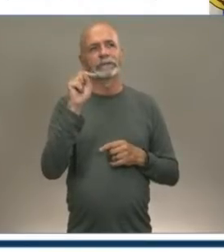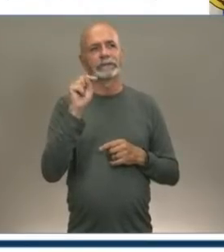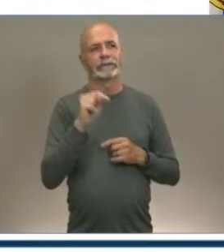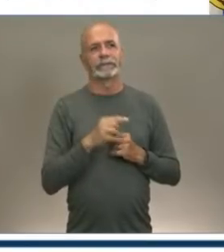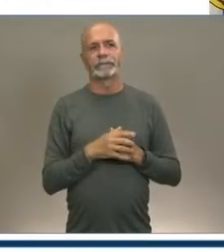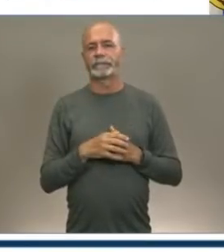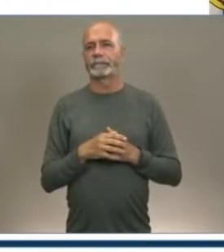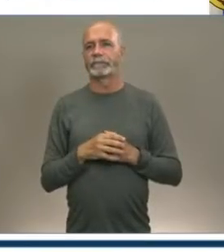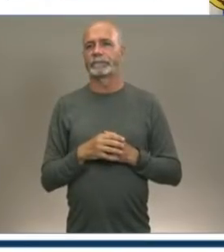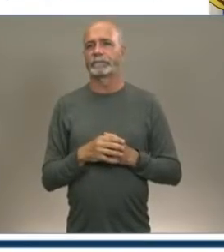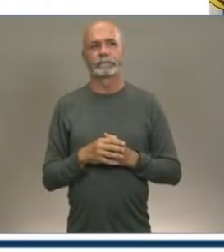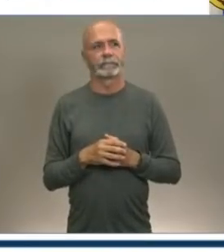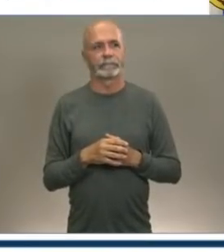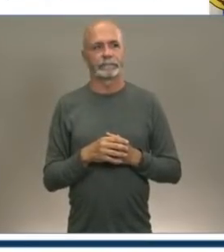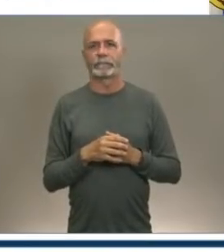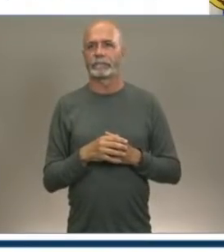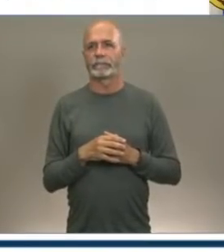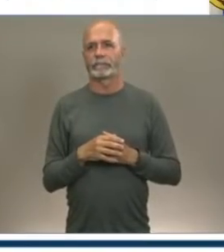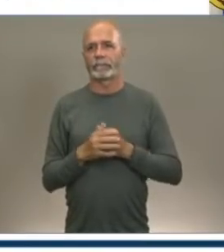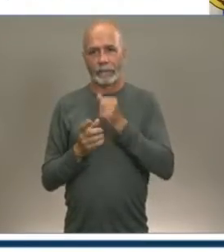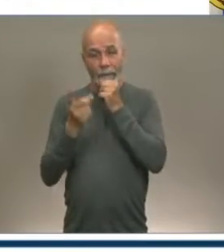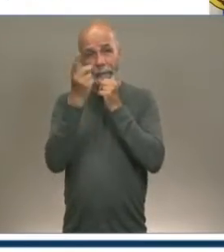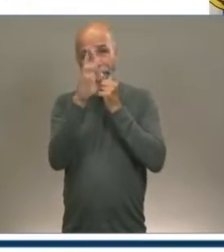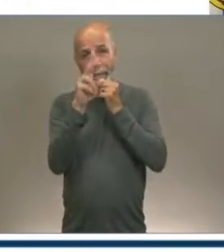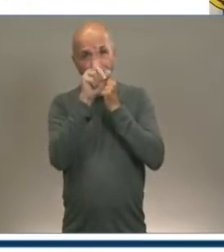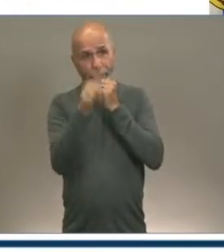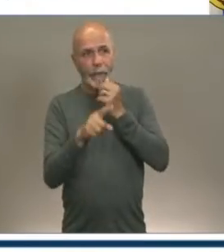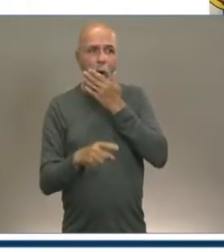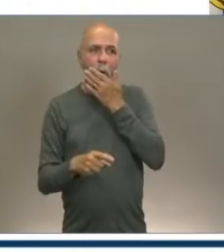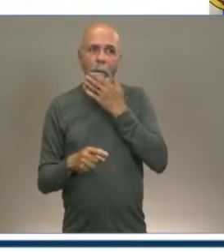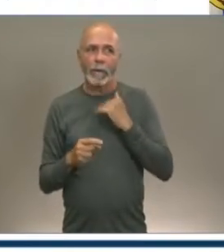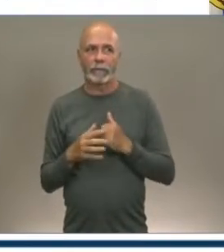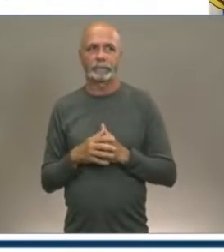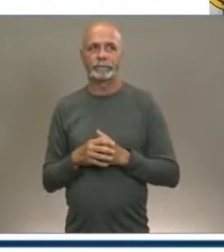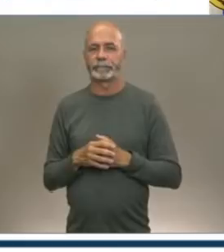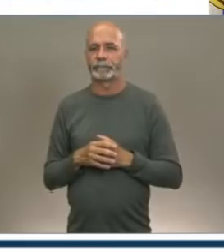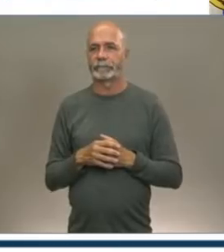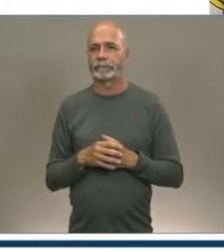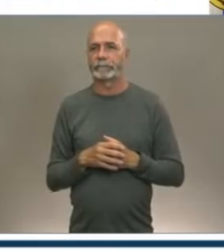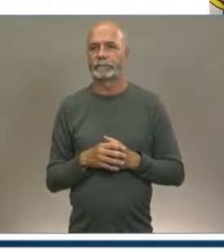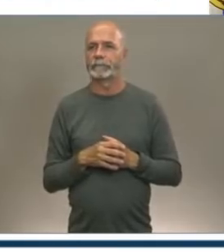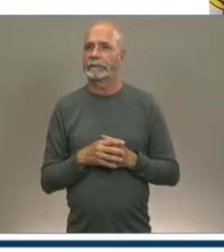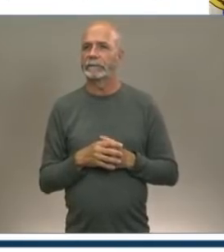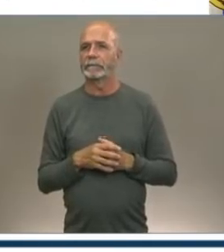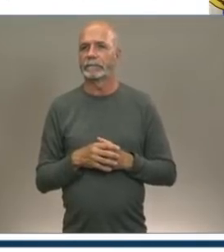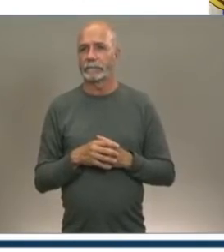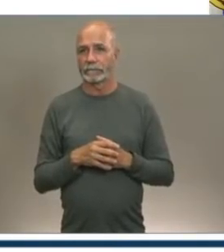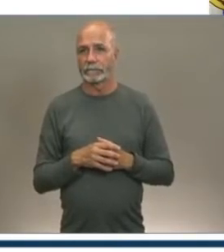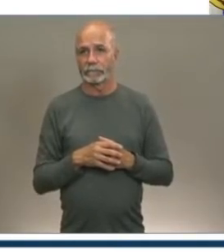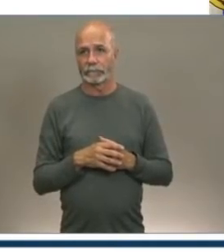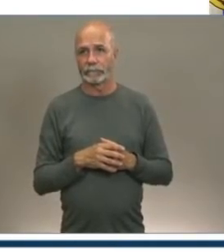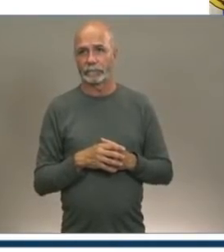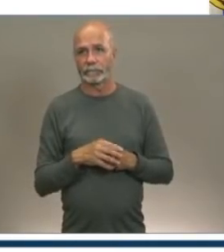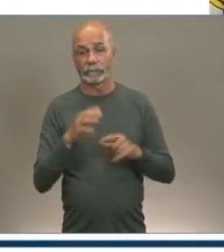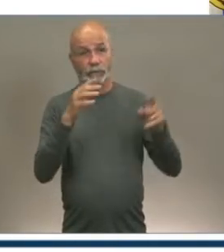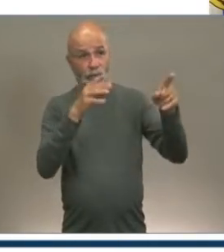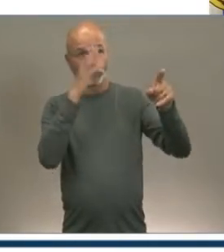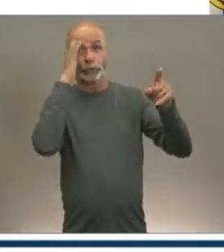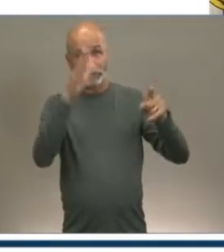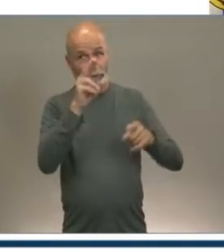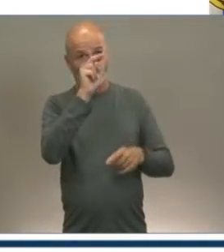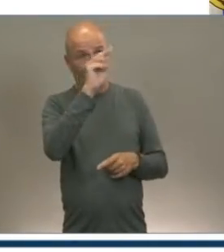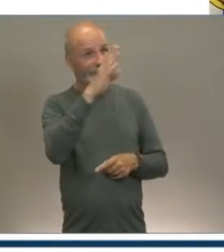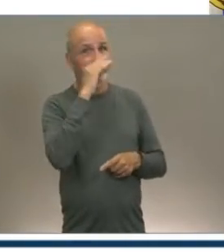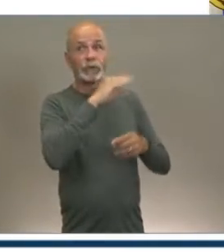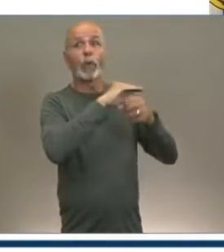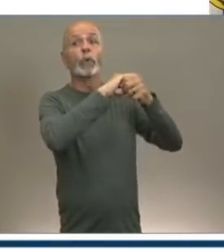Thanks. Dr. Strang, I'm wondering, how closely will we be watching the epidemiology in New Brunswick over the next couple of